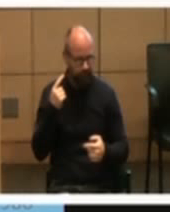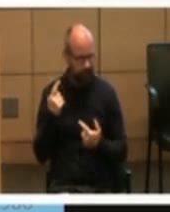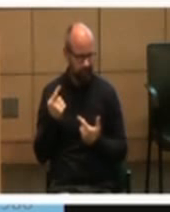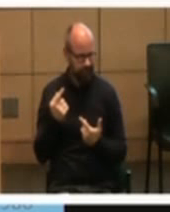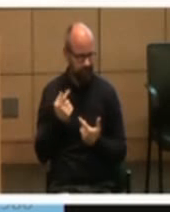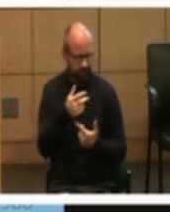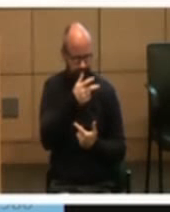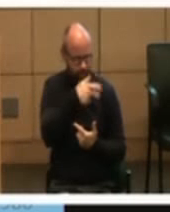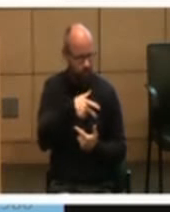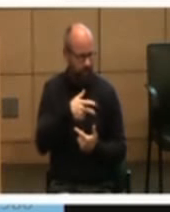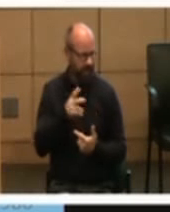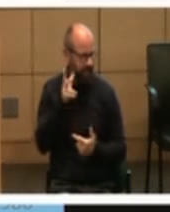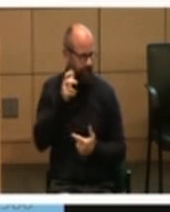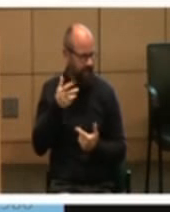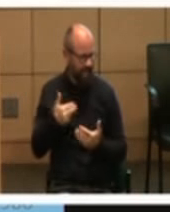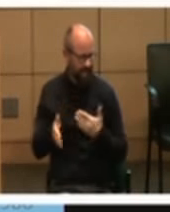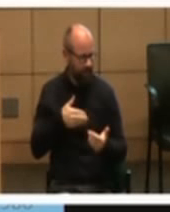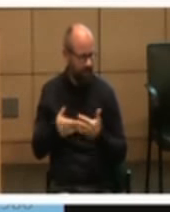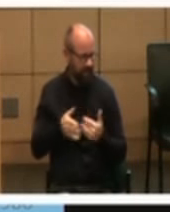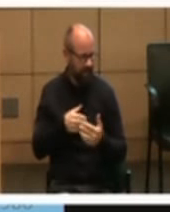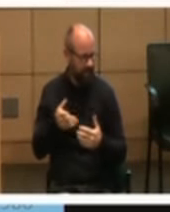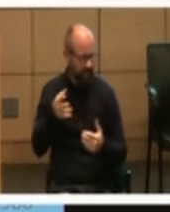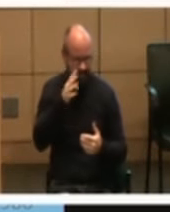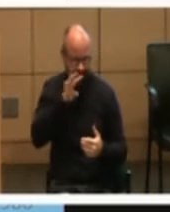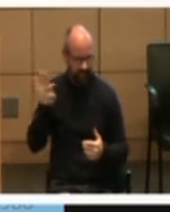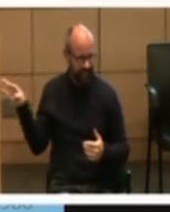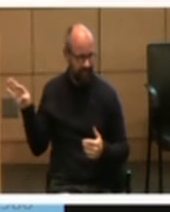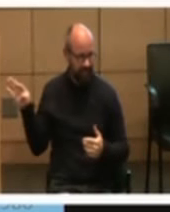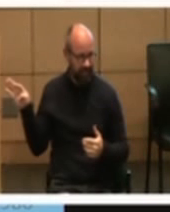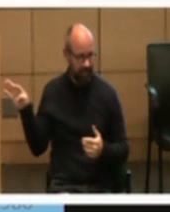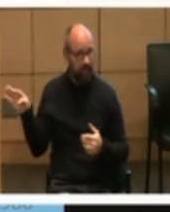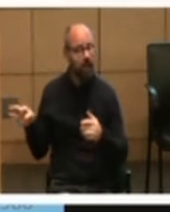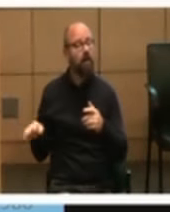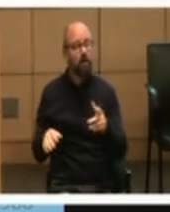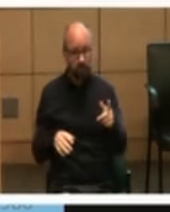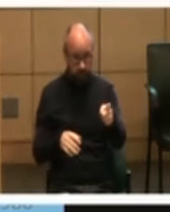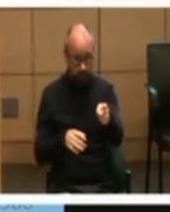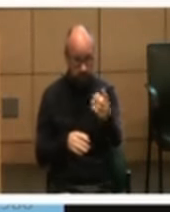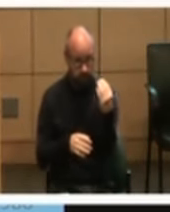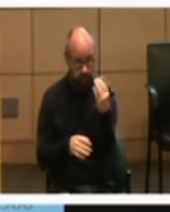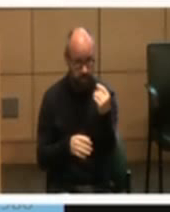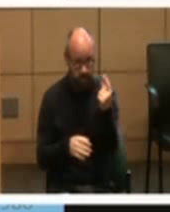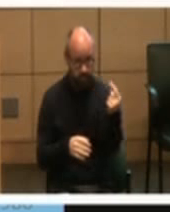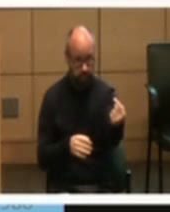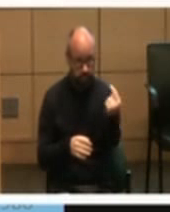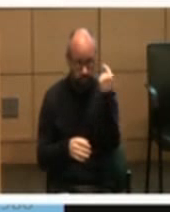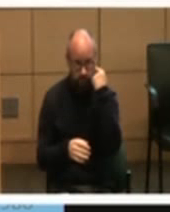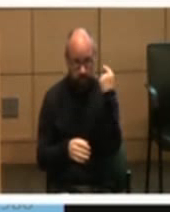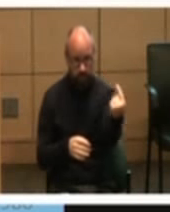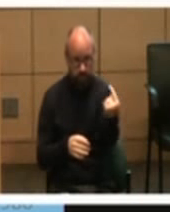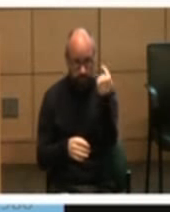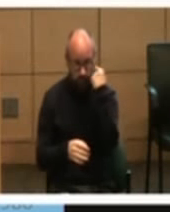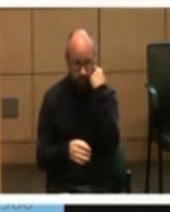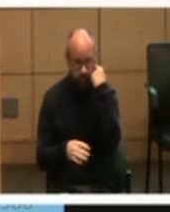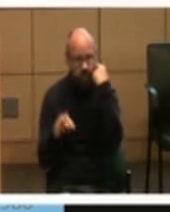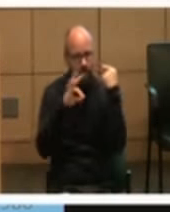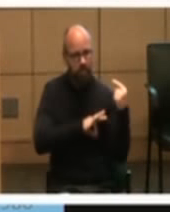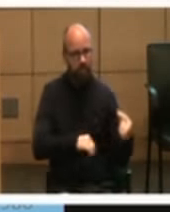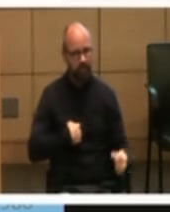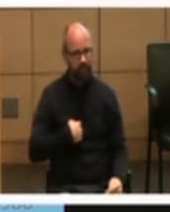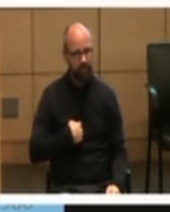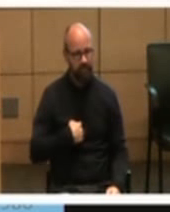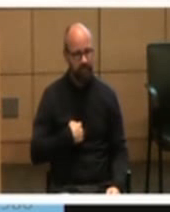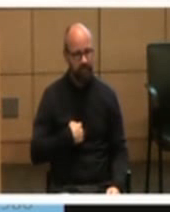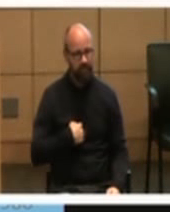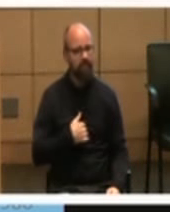hearing, the speech stimulus is going to the ear with normal hearing, that would be the most beneficial listening environment. And that's typically what we recommend